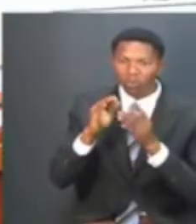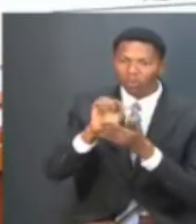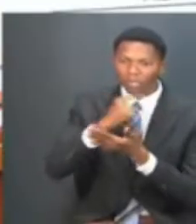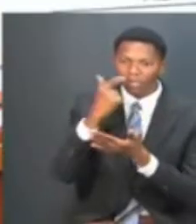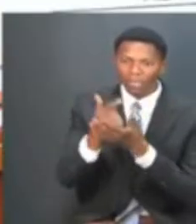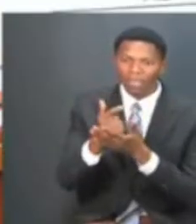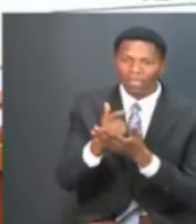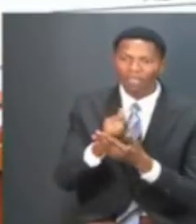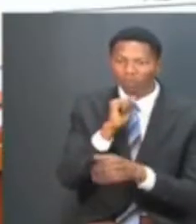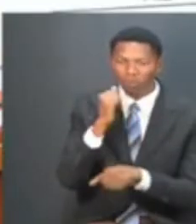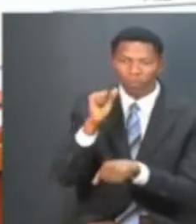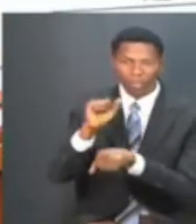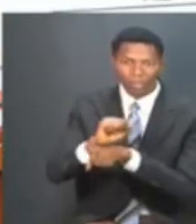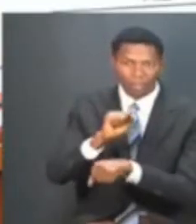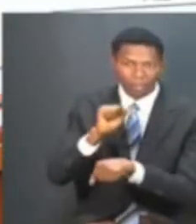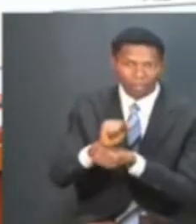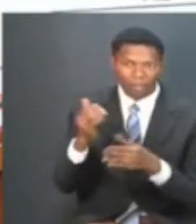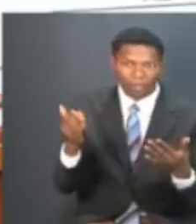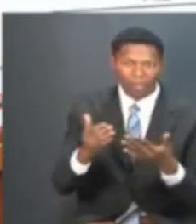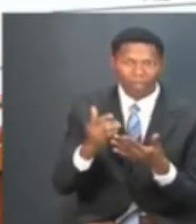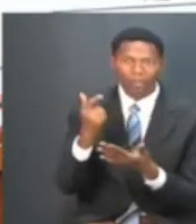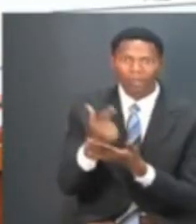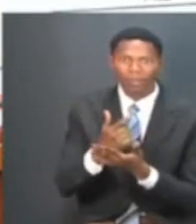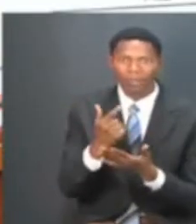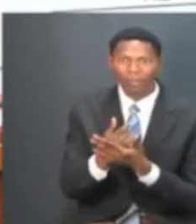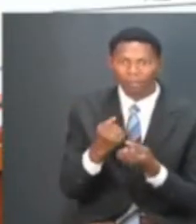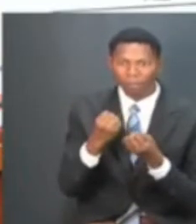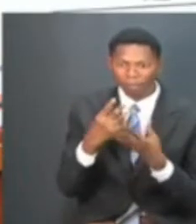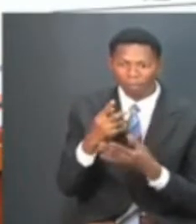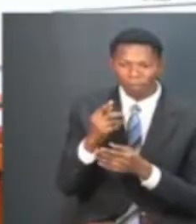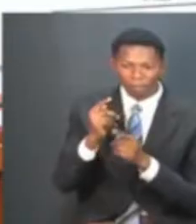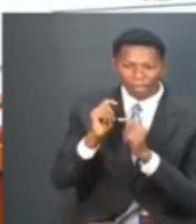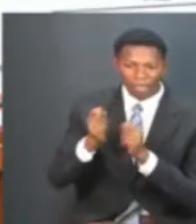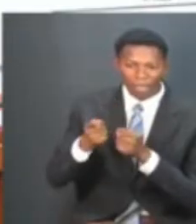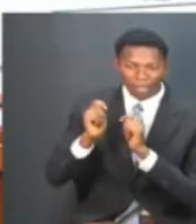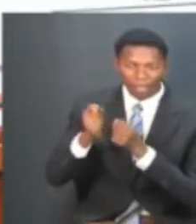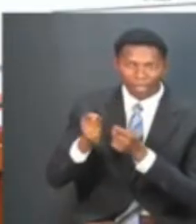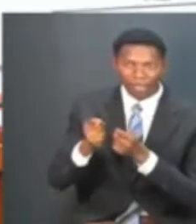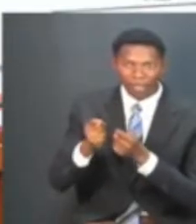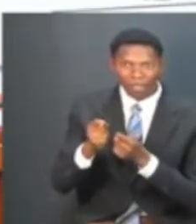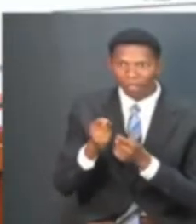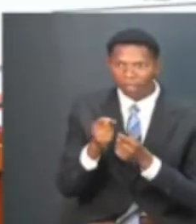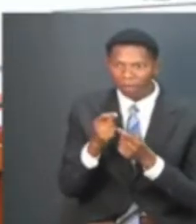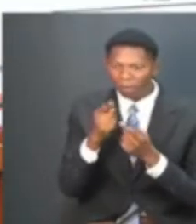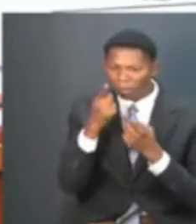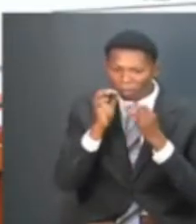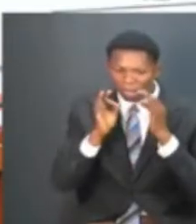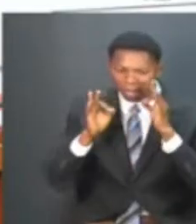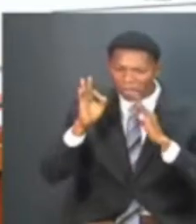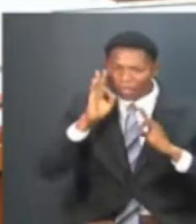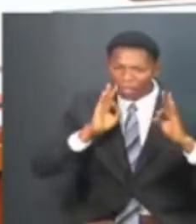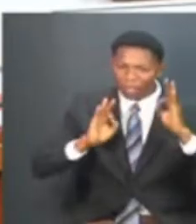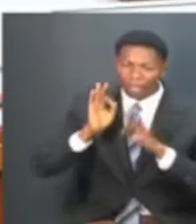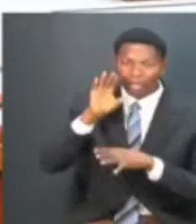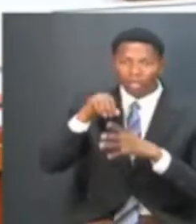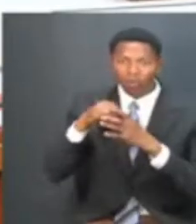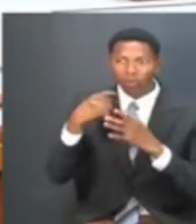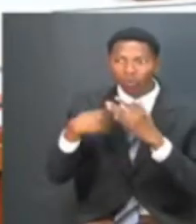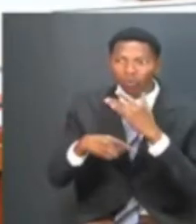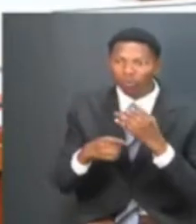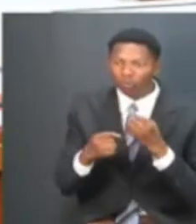Ghana. A lot of our talent, out of frustration, engage in a lot of